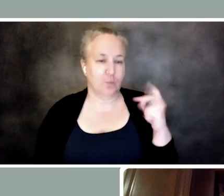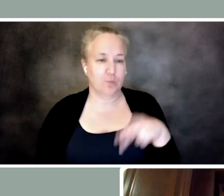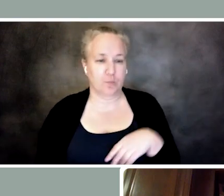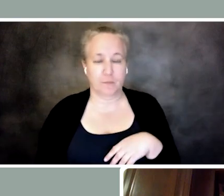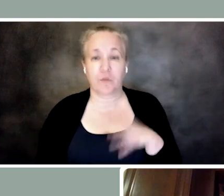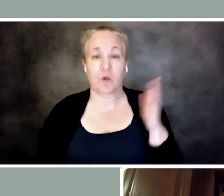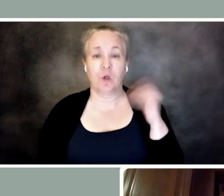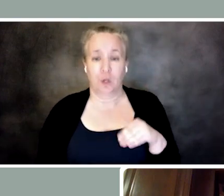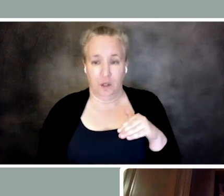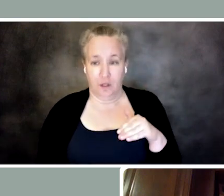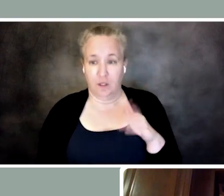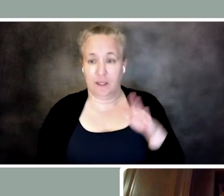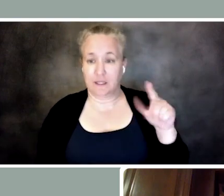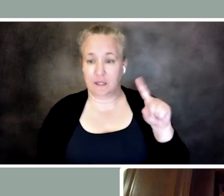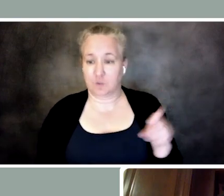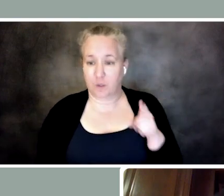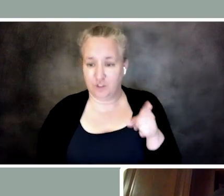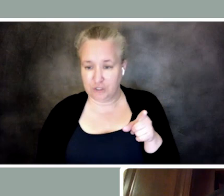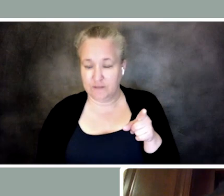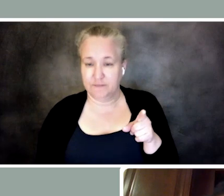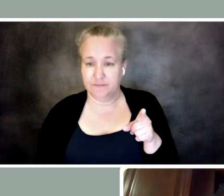So our next question is